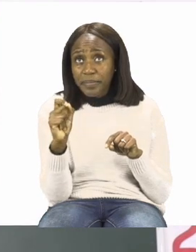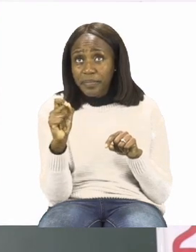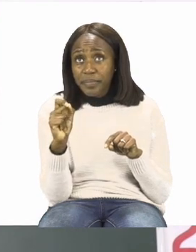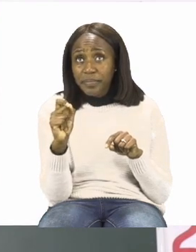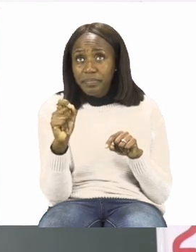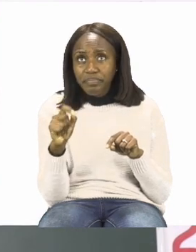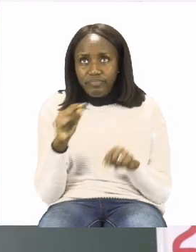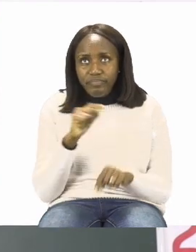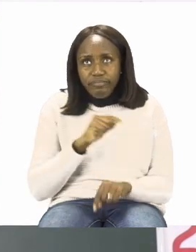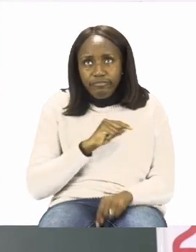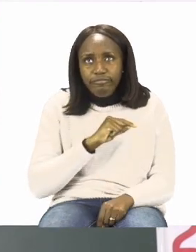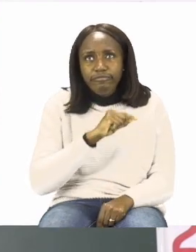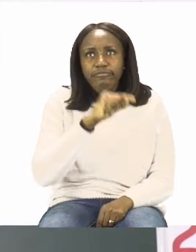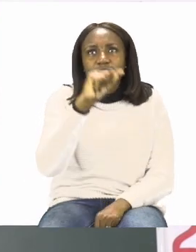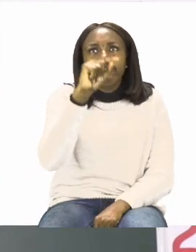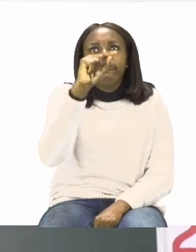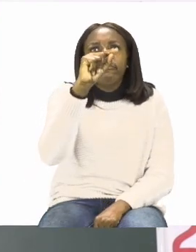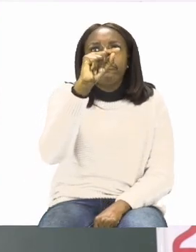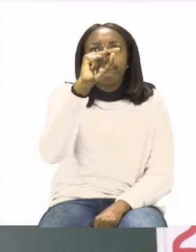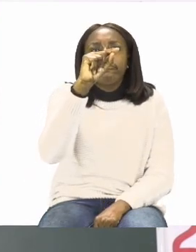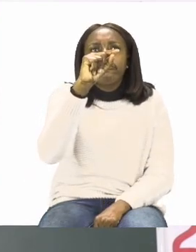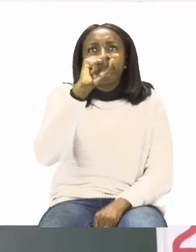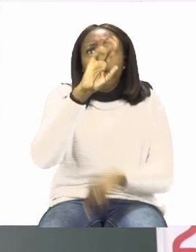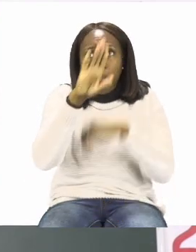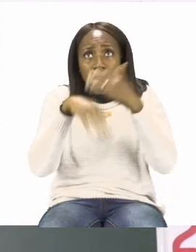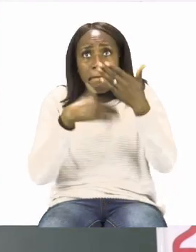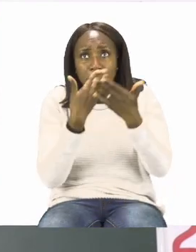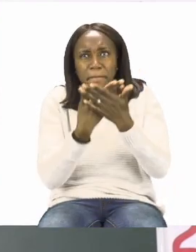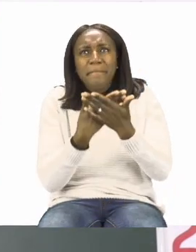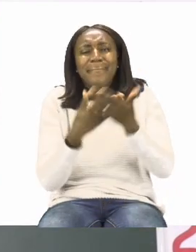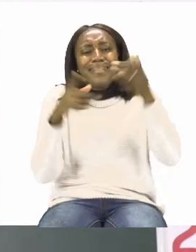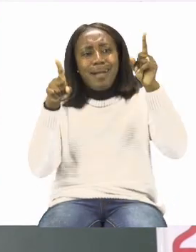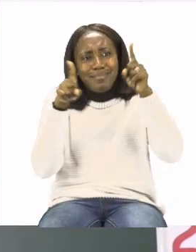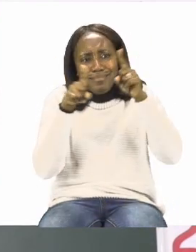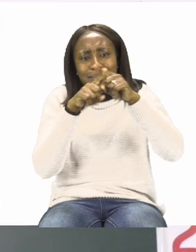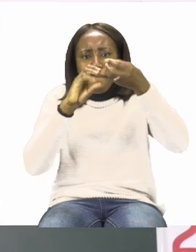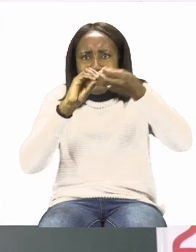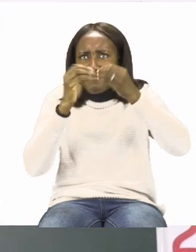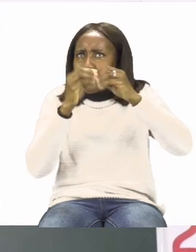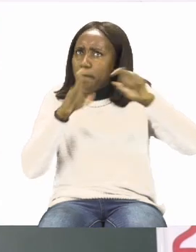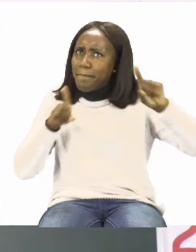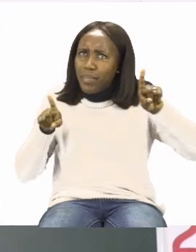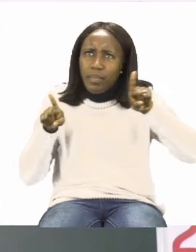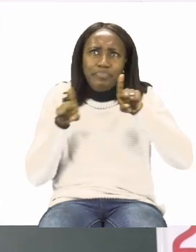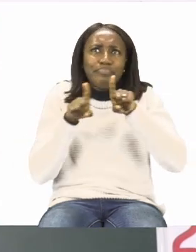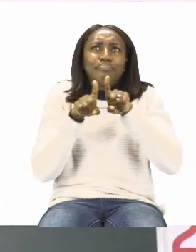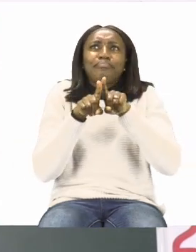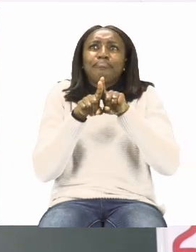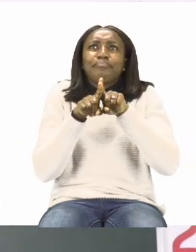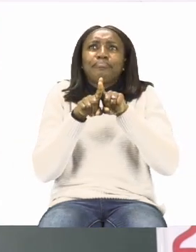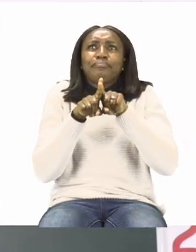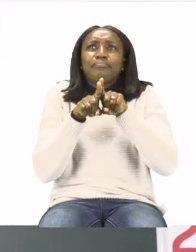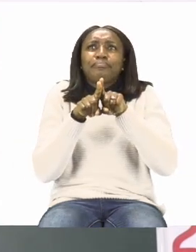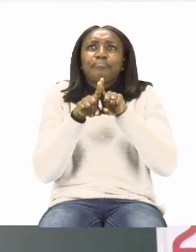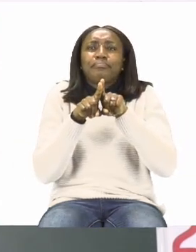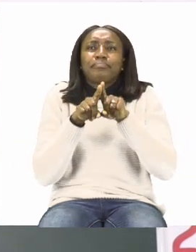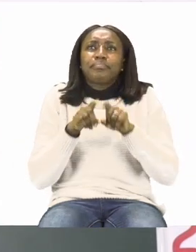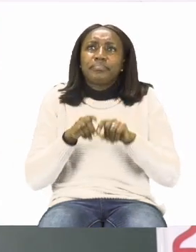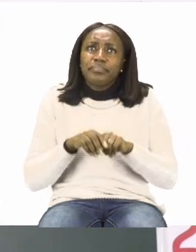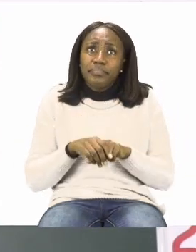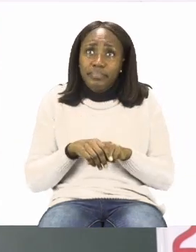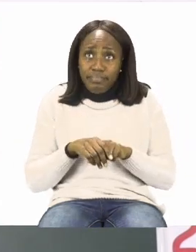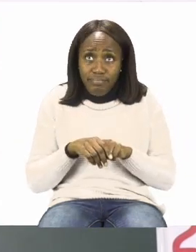a line from the picture to the matching number. Do